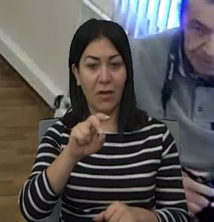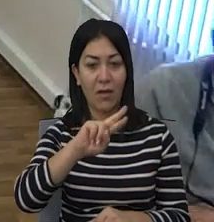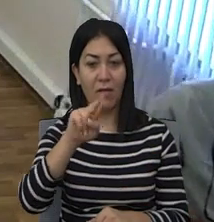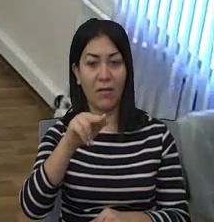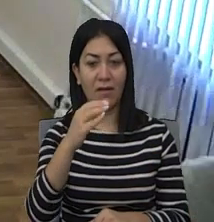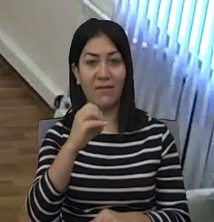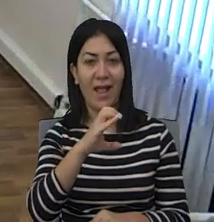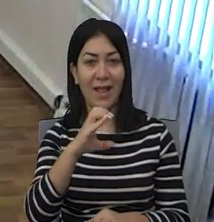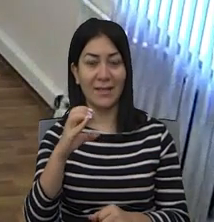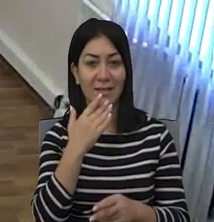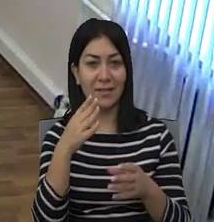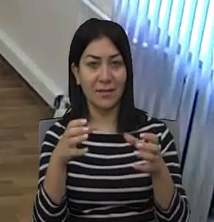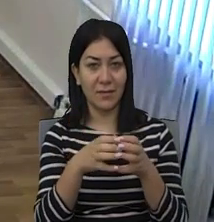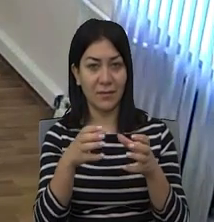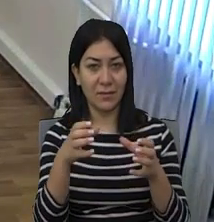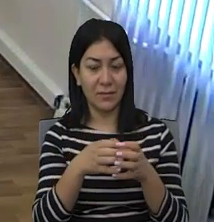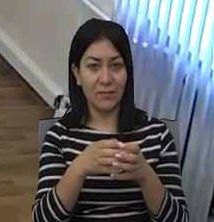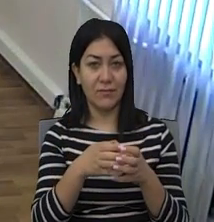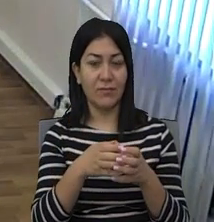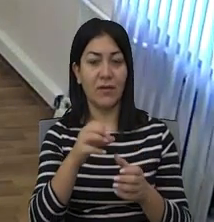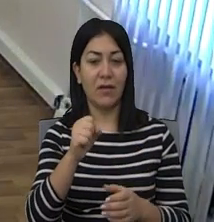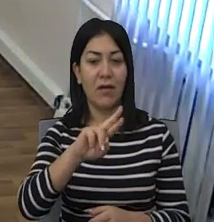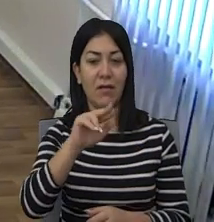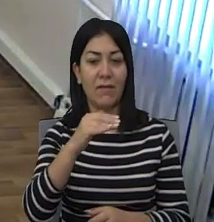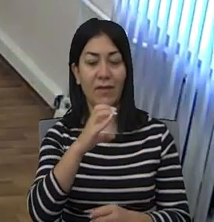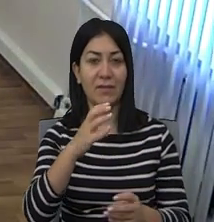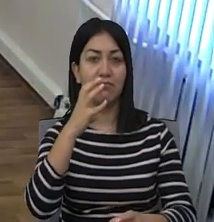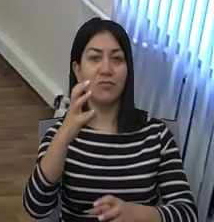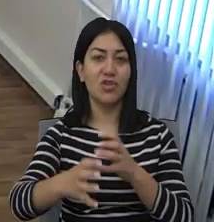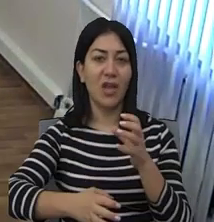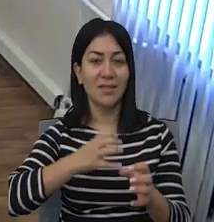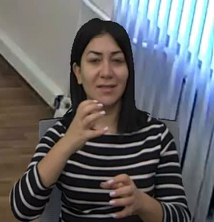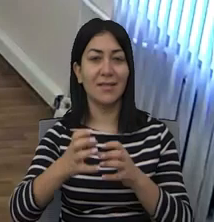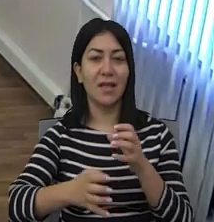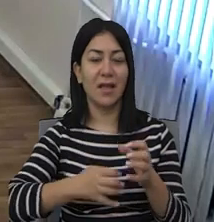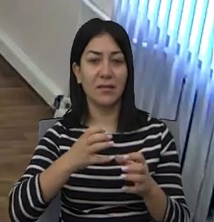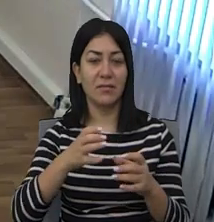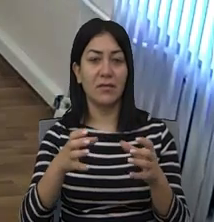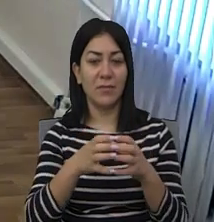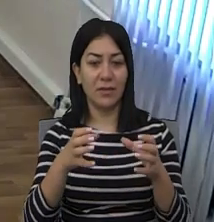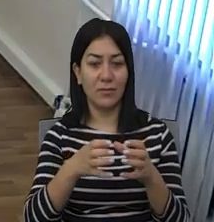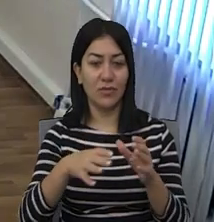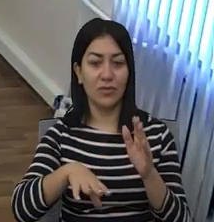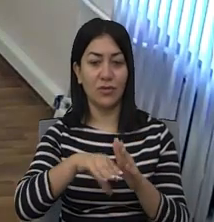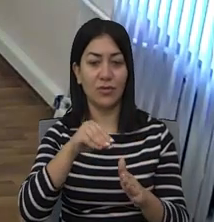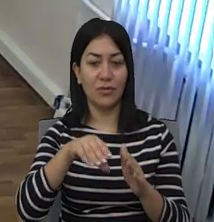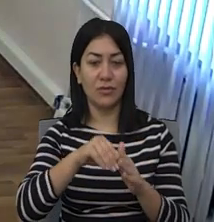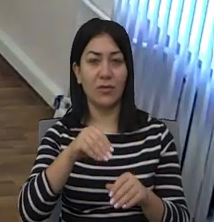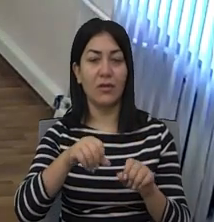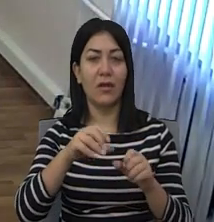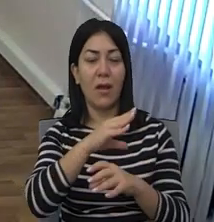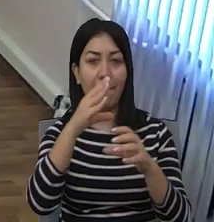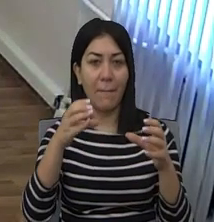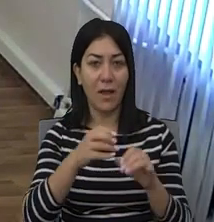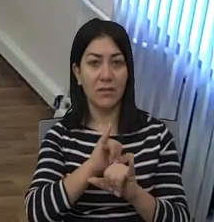be implemented on behalf of the UK international development on the UK government.